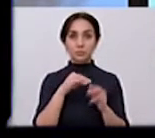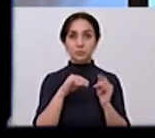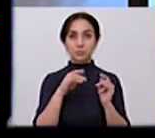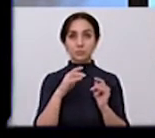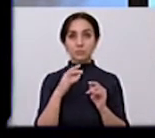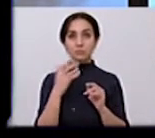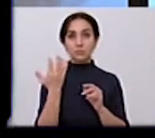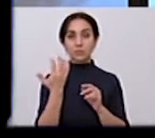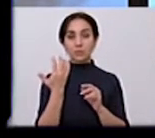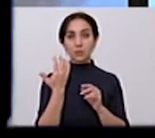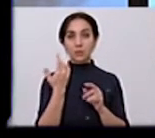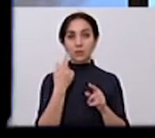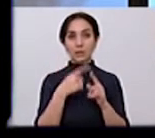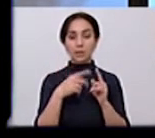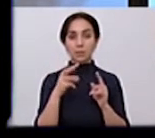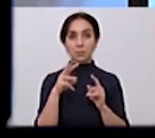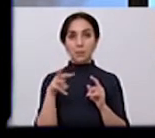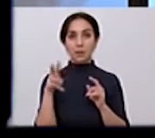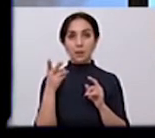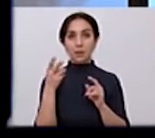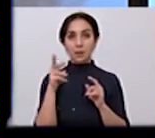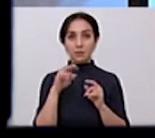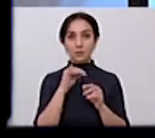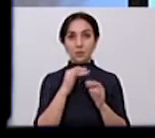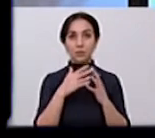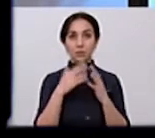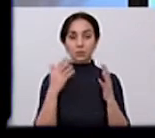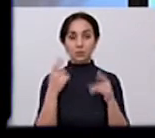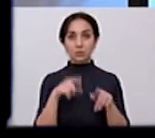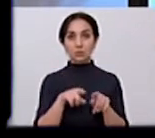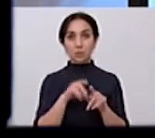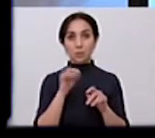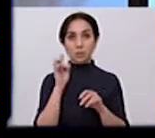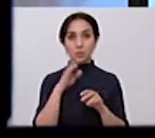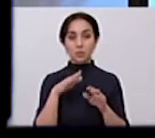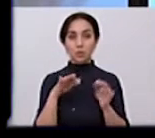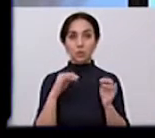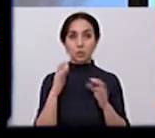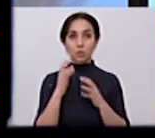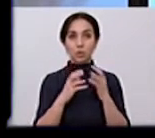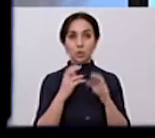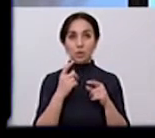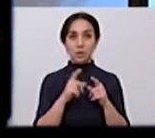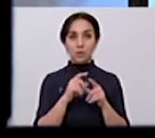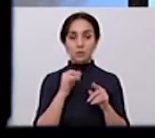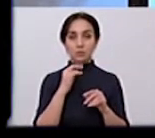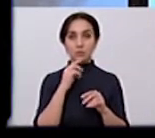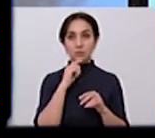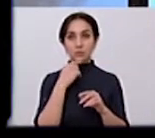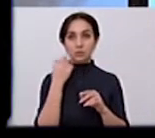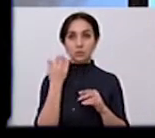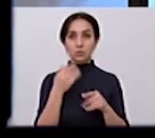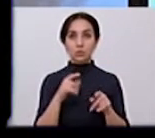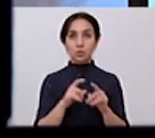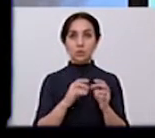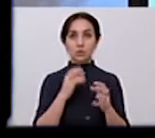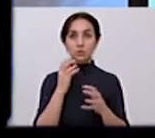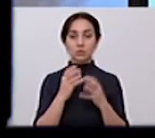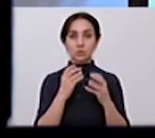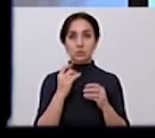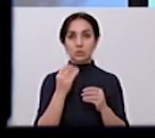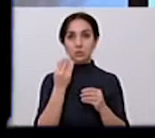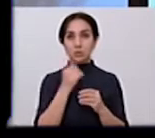500 milliarddan oshiq aholi yashaydi va bu o'sha dunyoni sivilizatsiyasida, dunyo iqtisodiyotida,